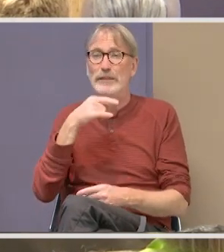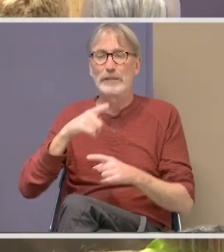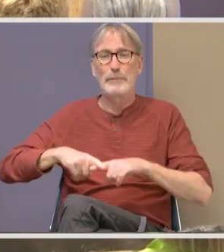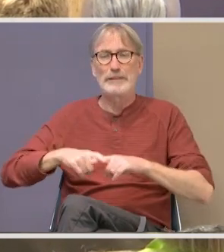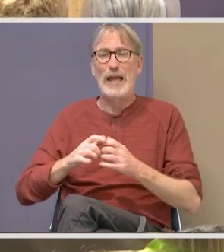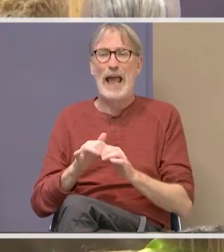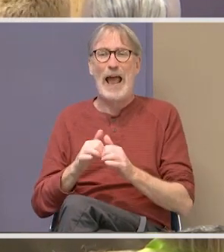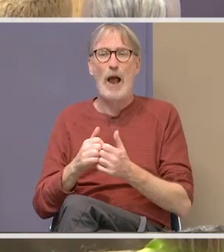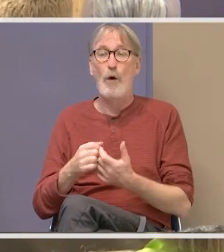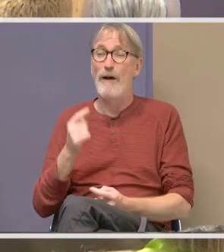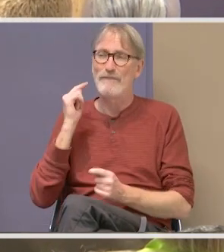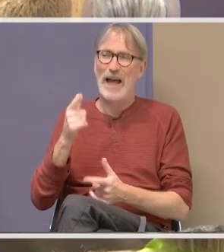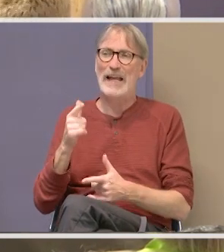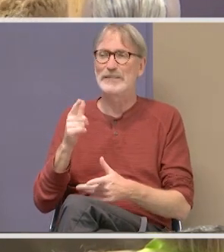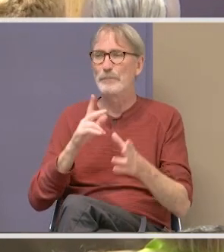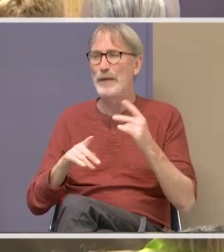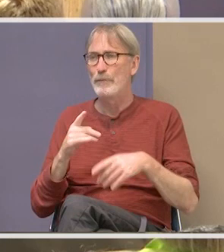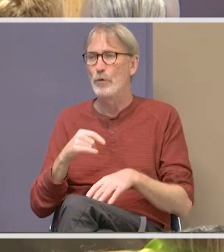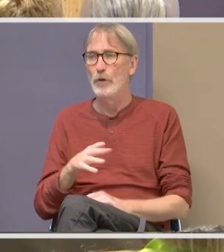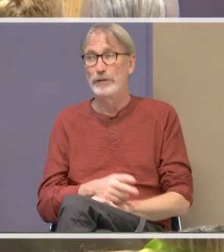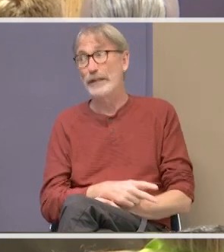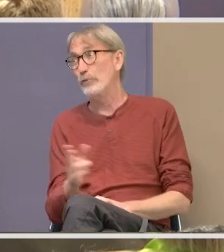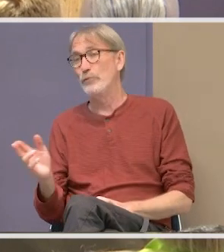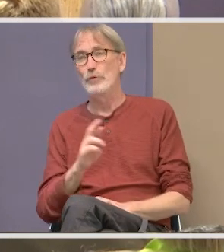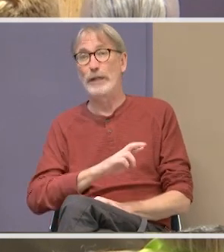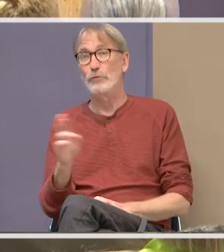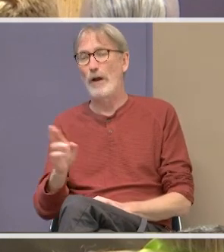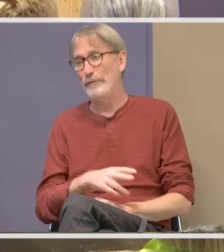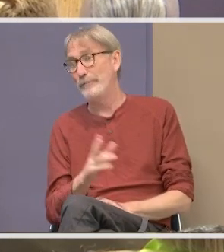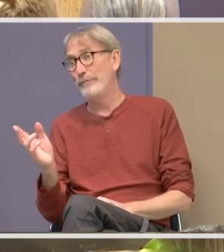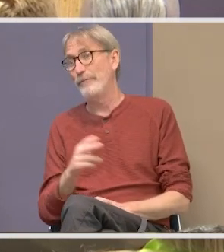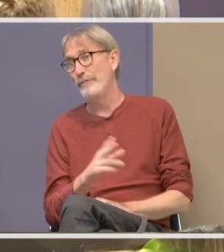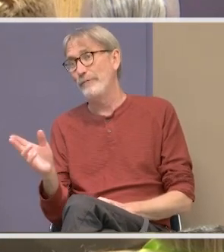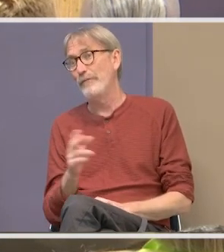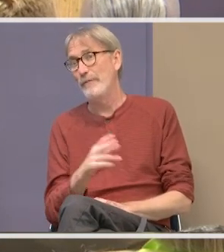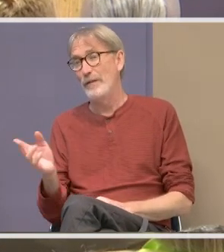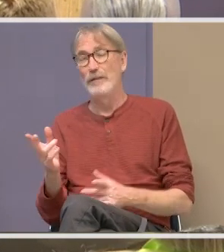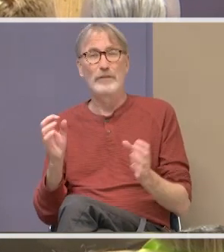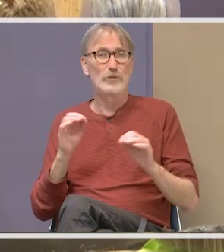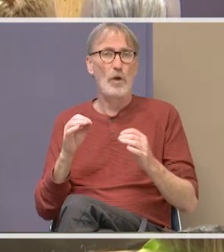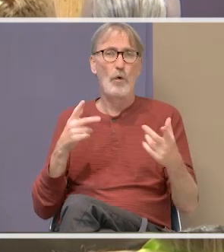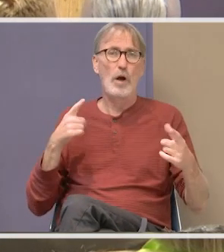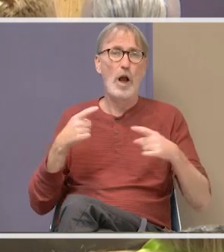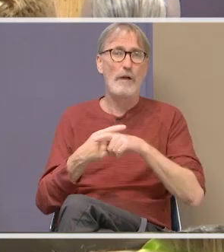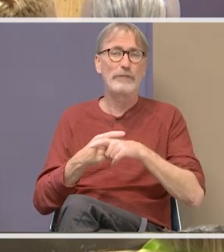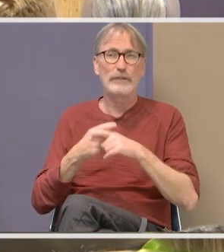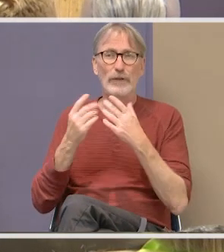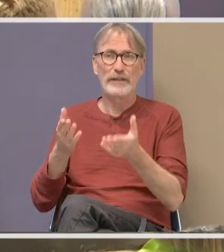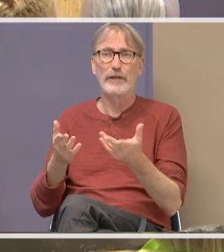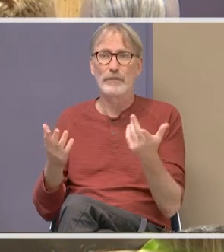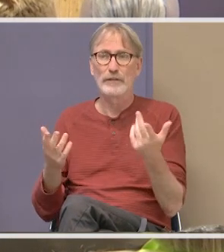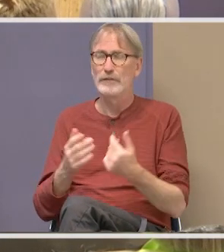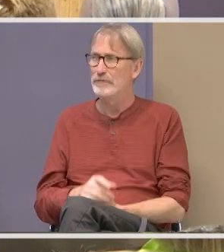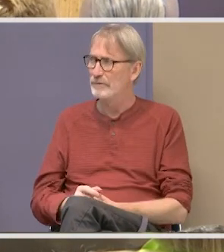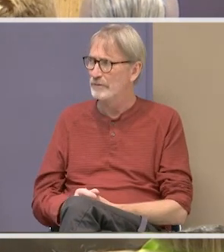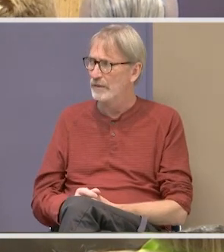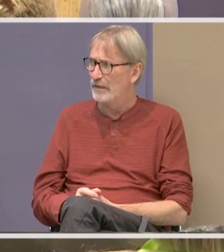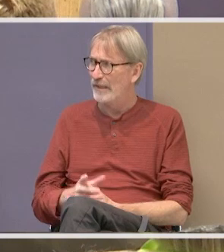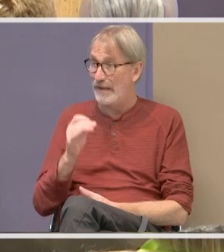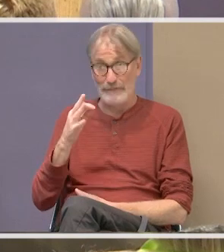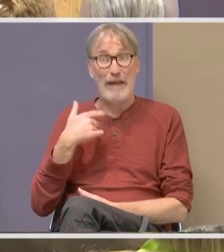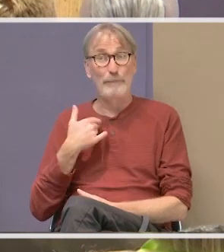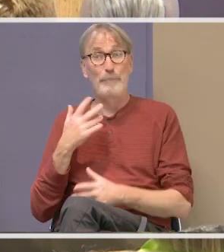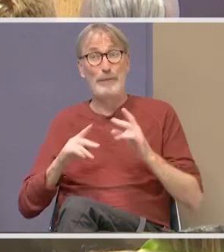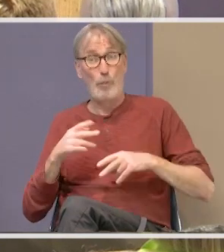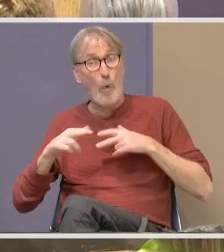fast people take that right turn. So they can go. There's no conflict at that point because it's the pet exclusive phase. So if there were pedestrians